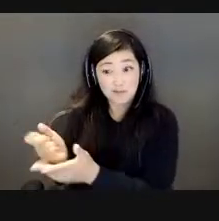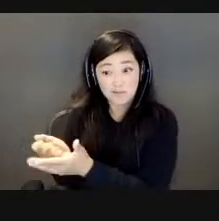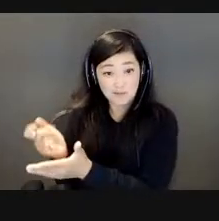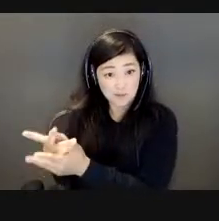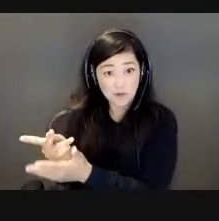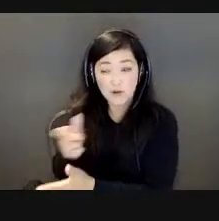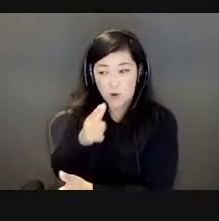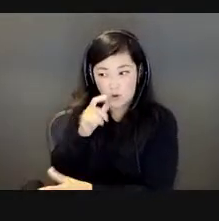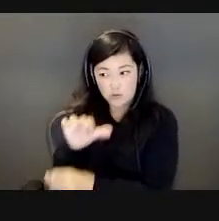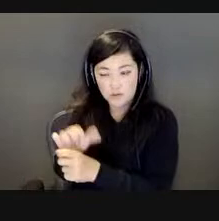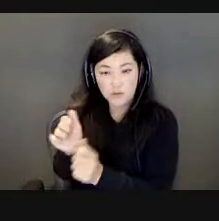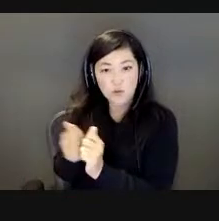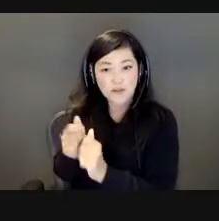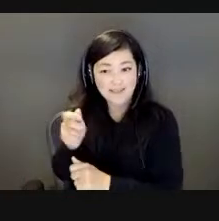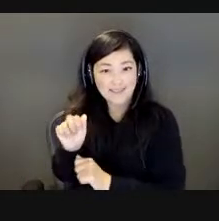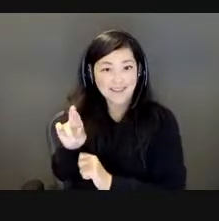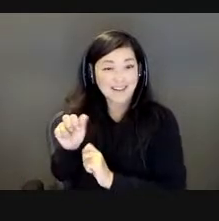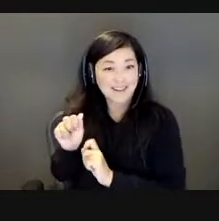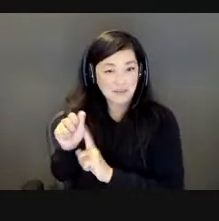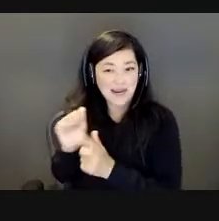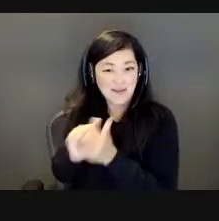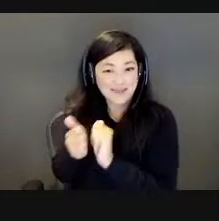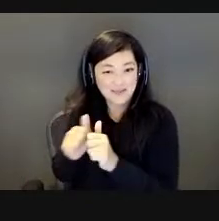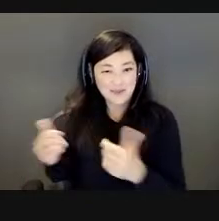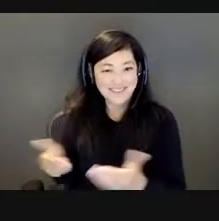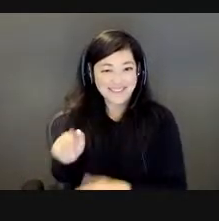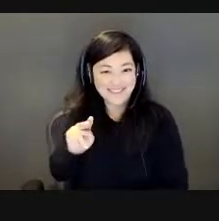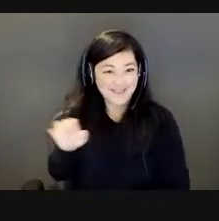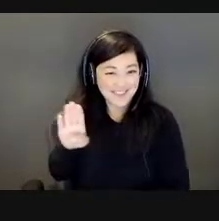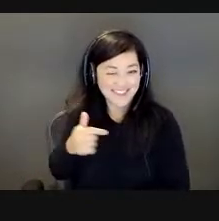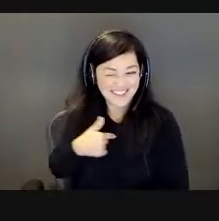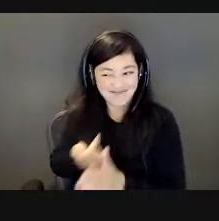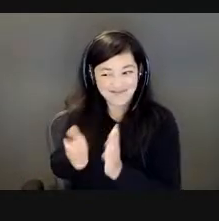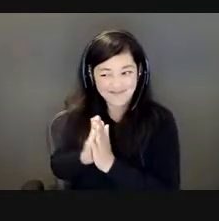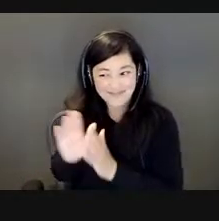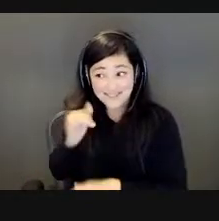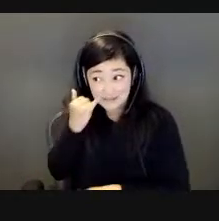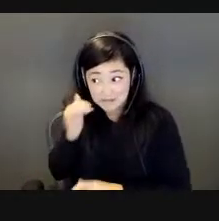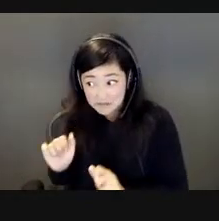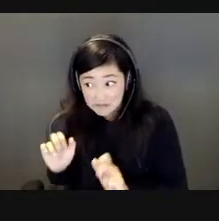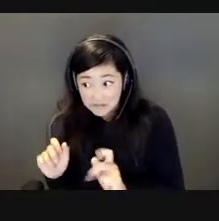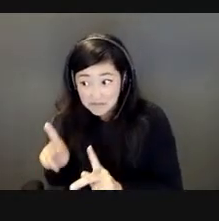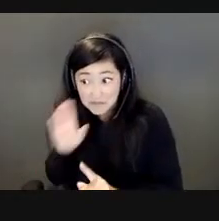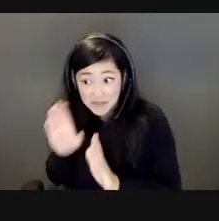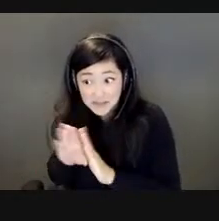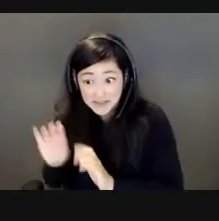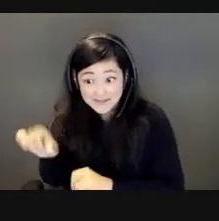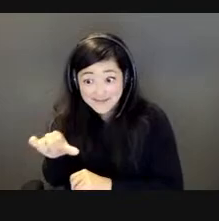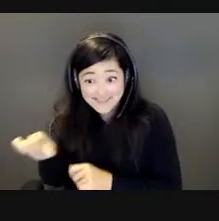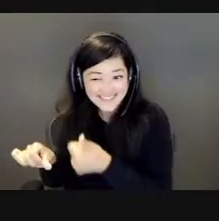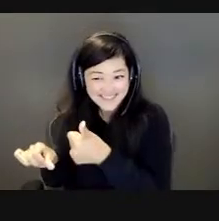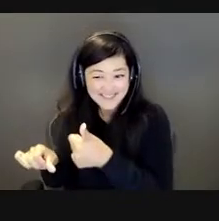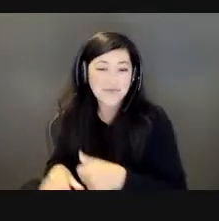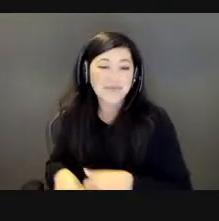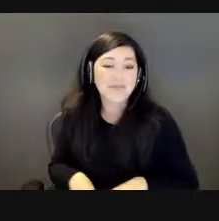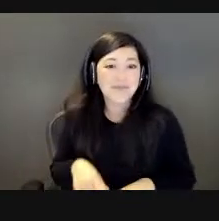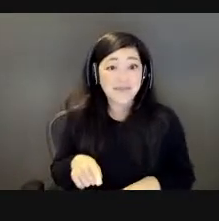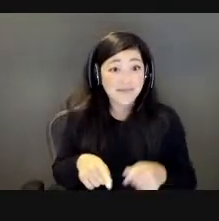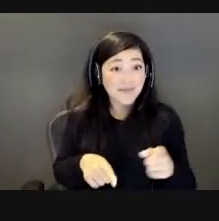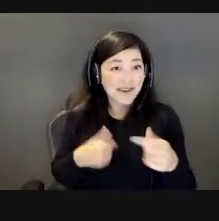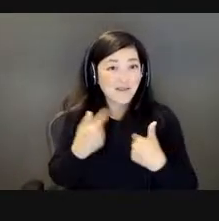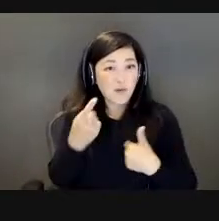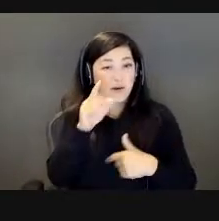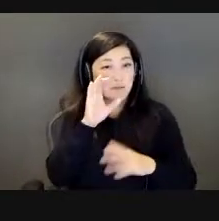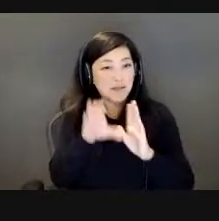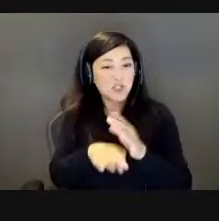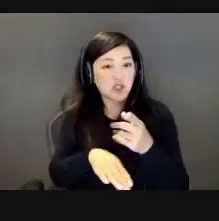in our Parasport and Recreation program in New Brunswick and our Accessible New Brunswick program. I hope that there's a picture here